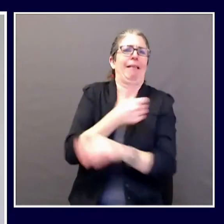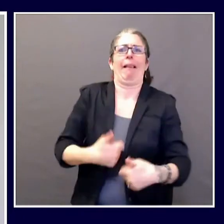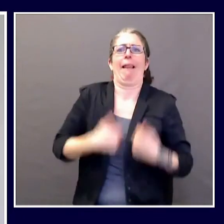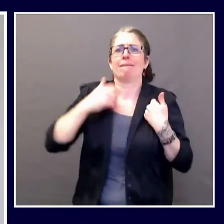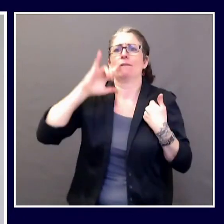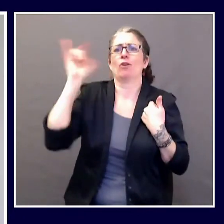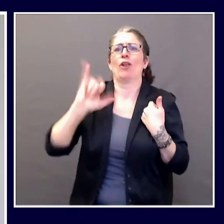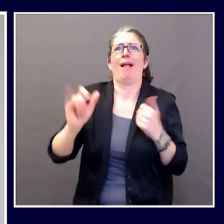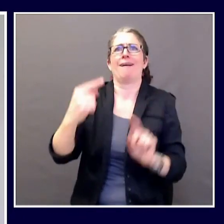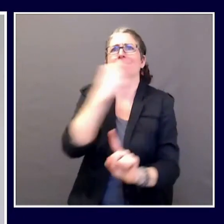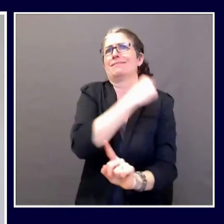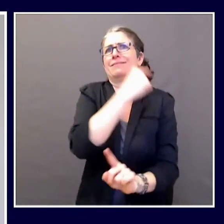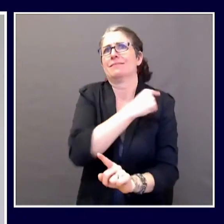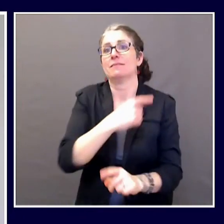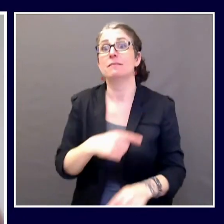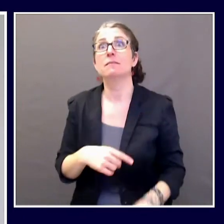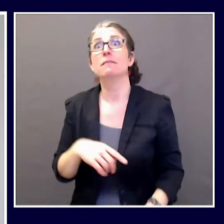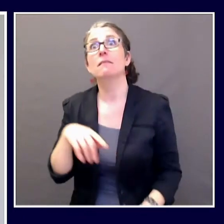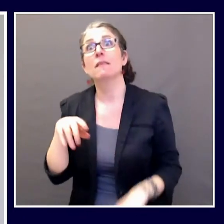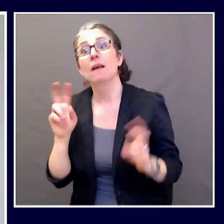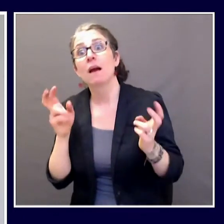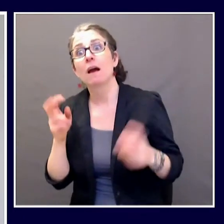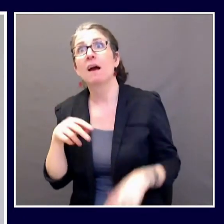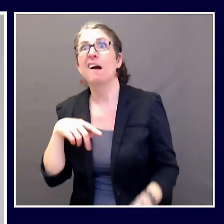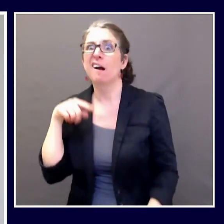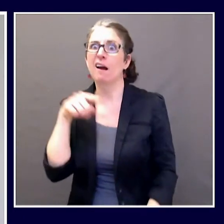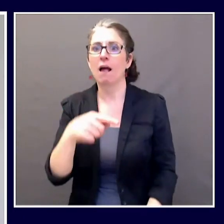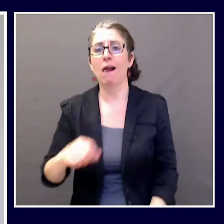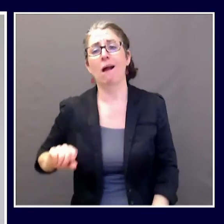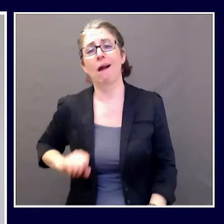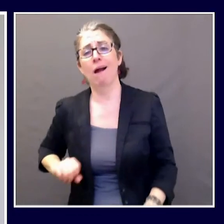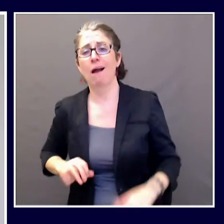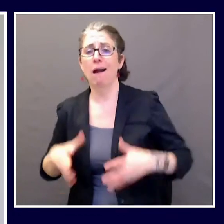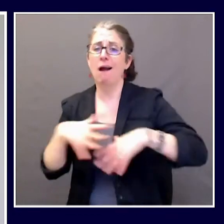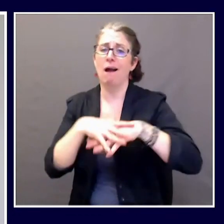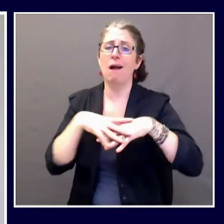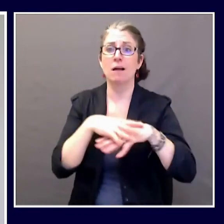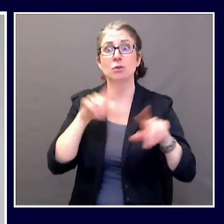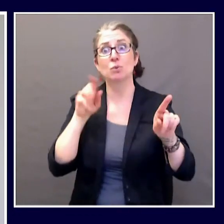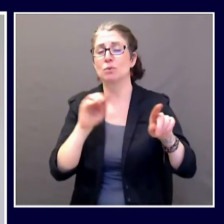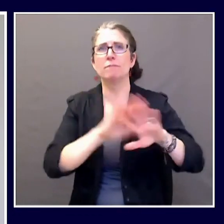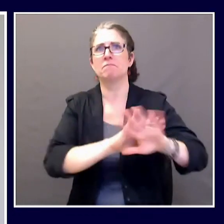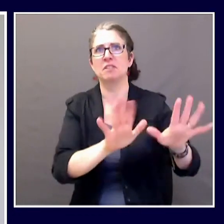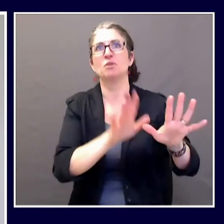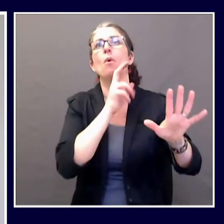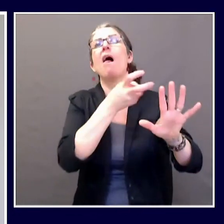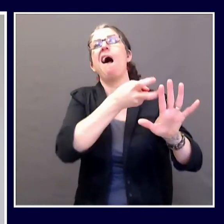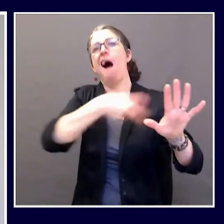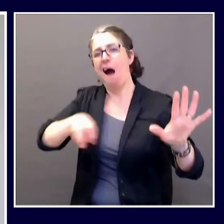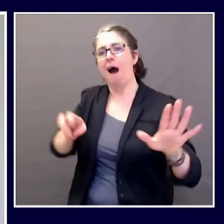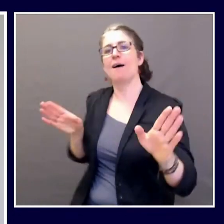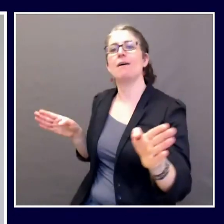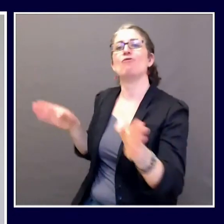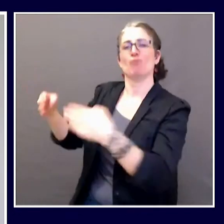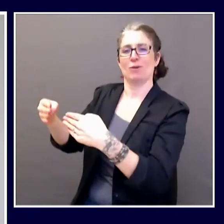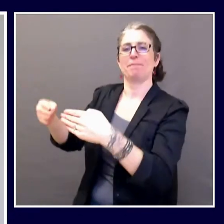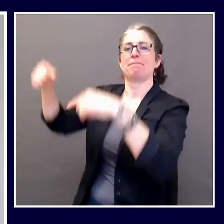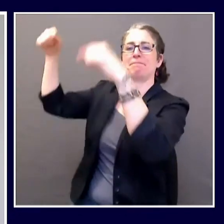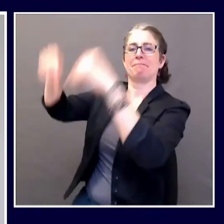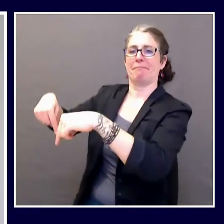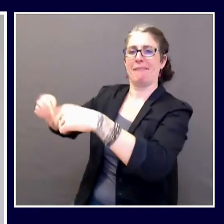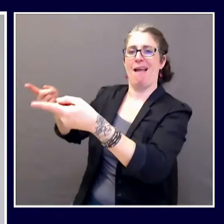in the room. We want that as much for the familiarity as well as for the novelty of